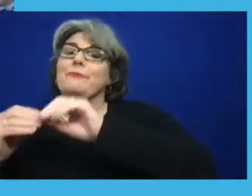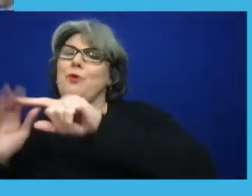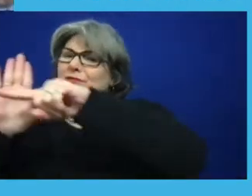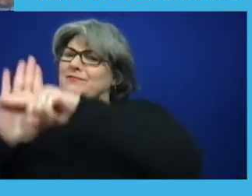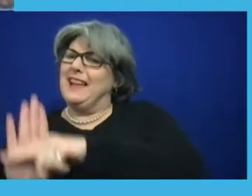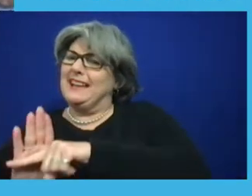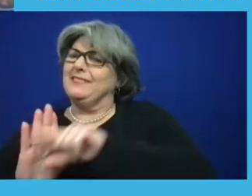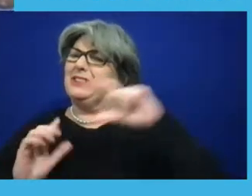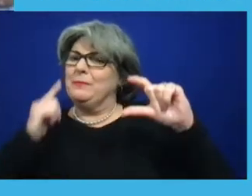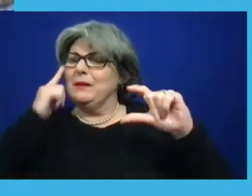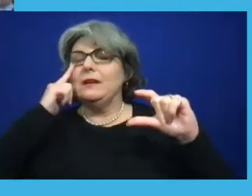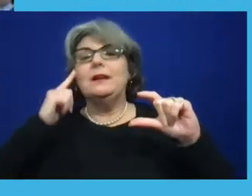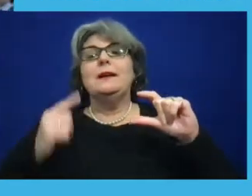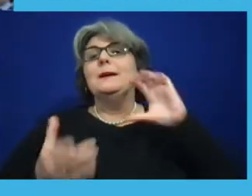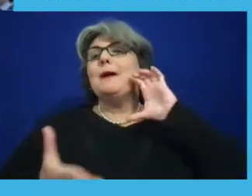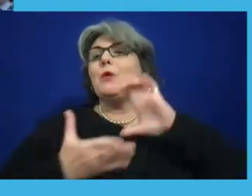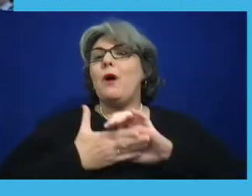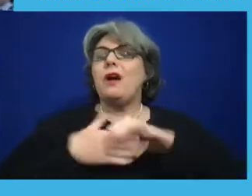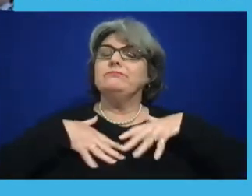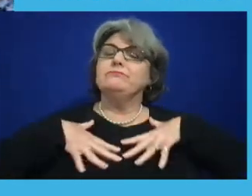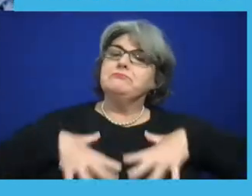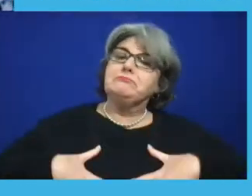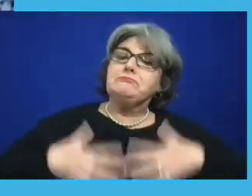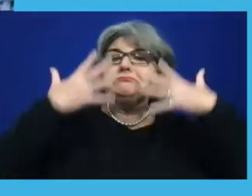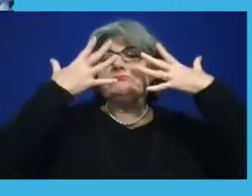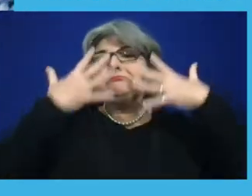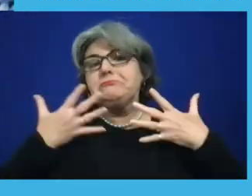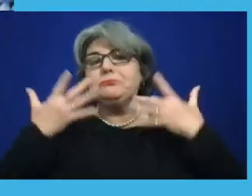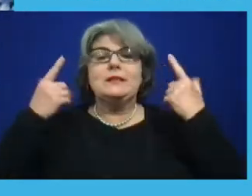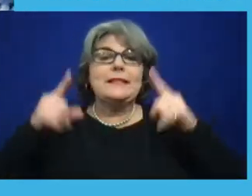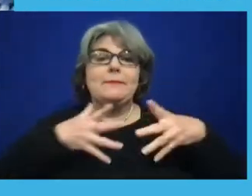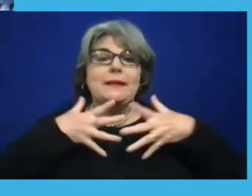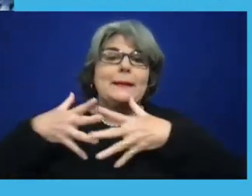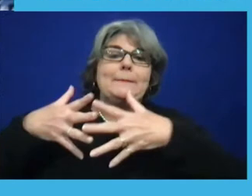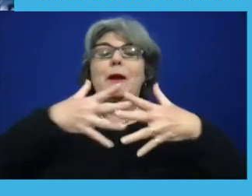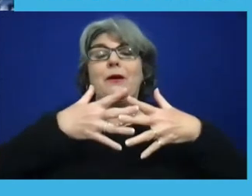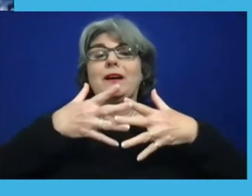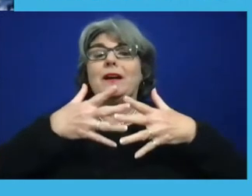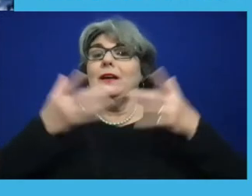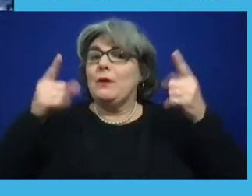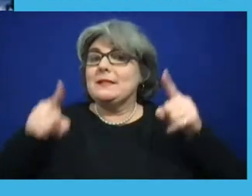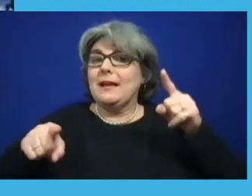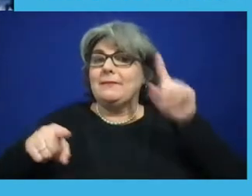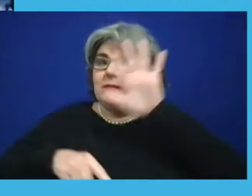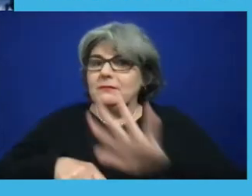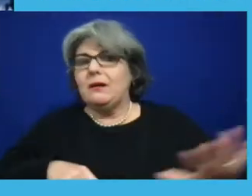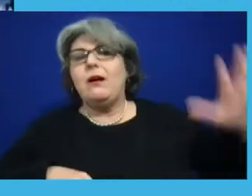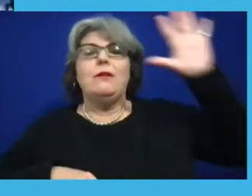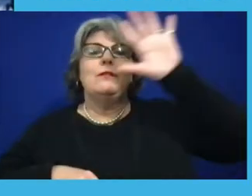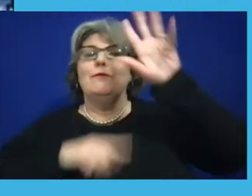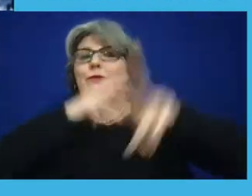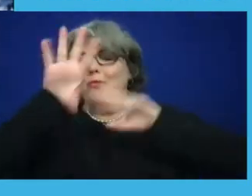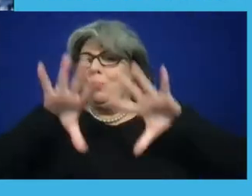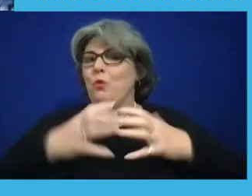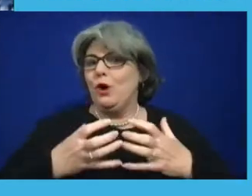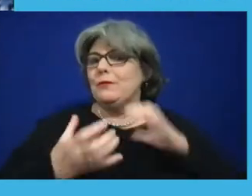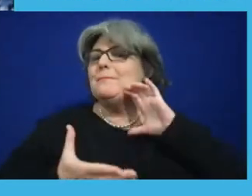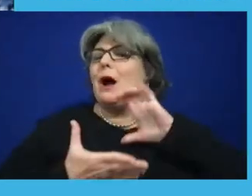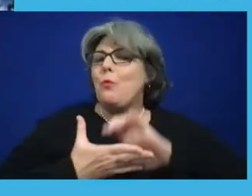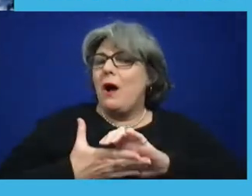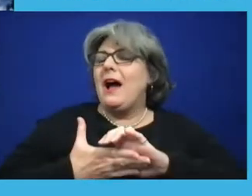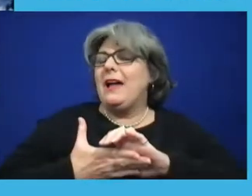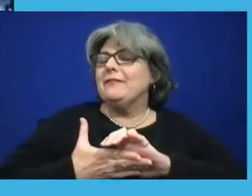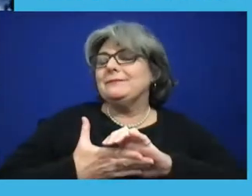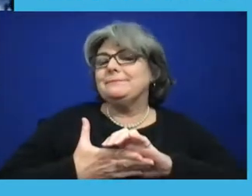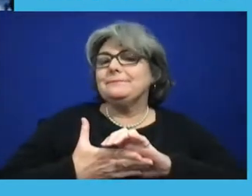So I'm usually a little more optimistic. But sometimes Michelle gets down about the state of the country and the state of the